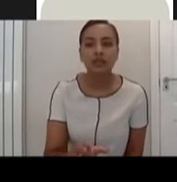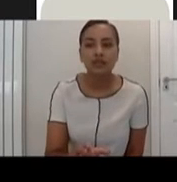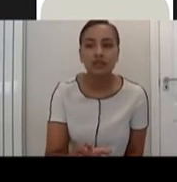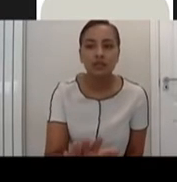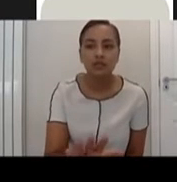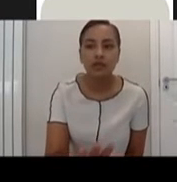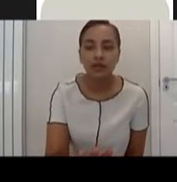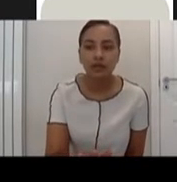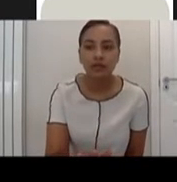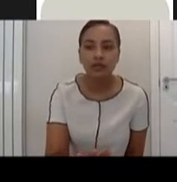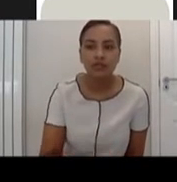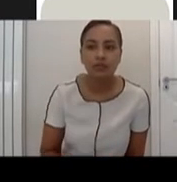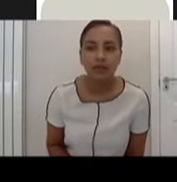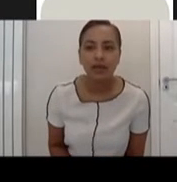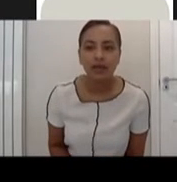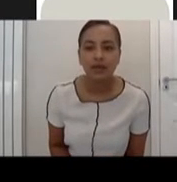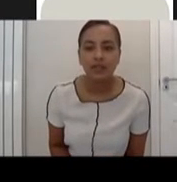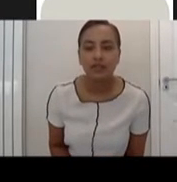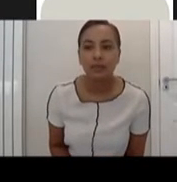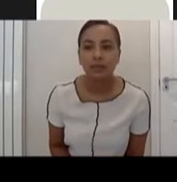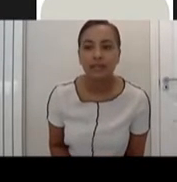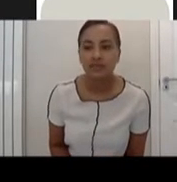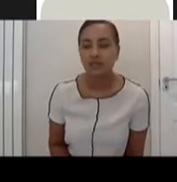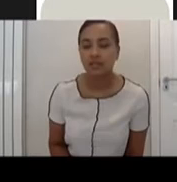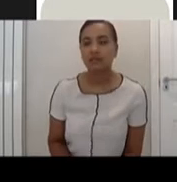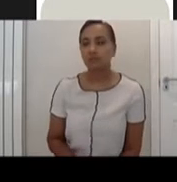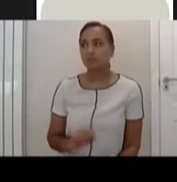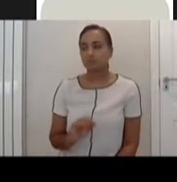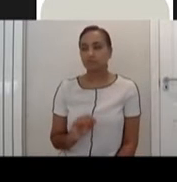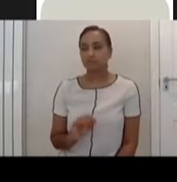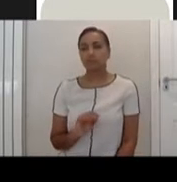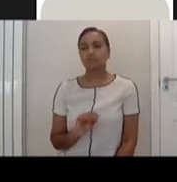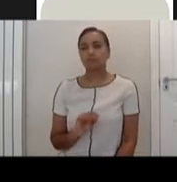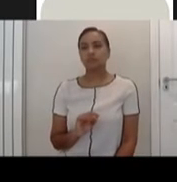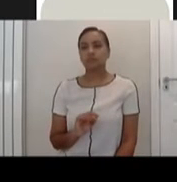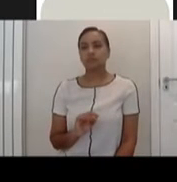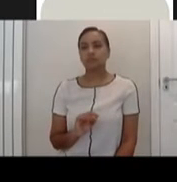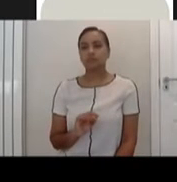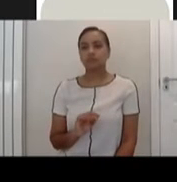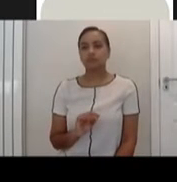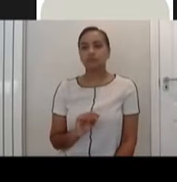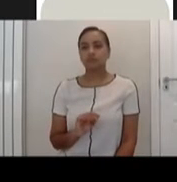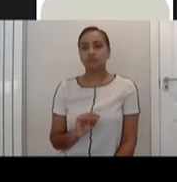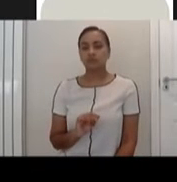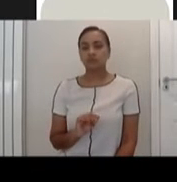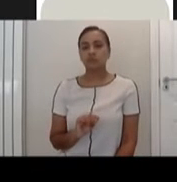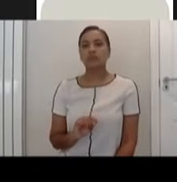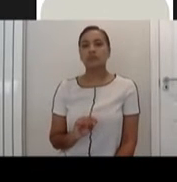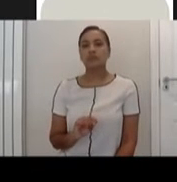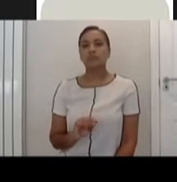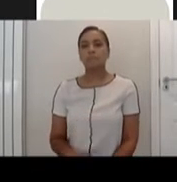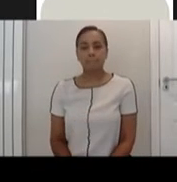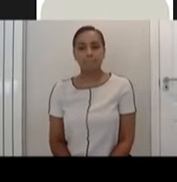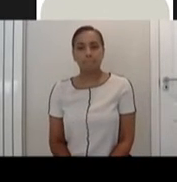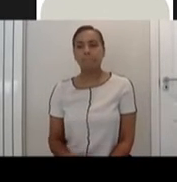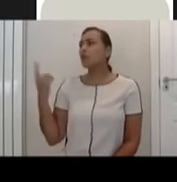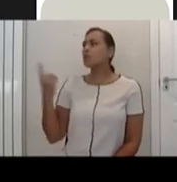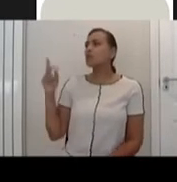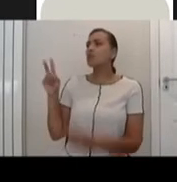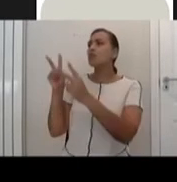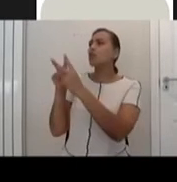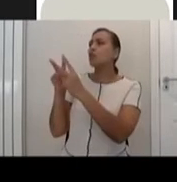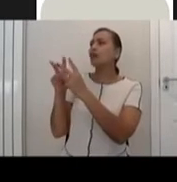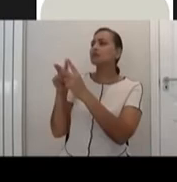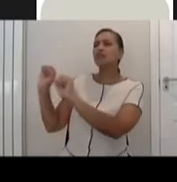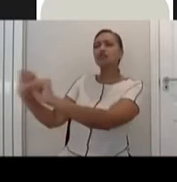Yeah. Sorry, can you just repeat that question, please, Fazila? Sorry. Who is contacting the group